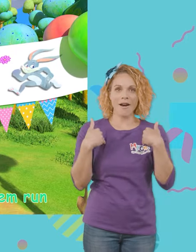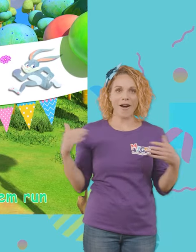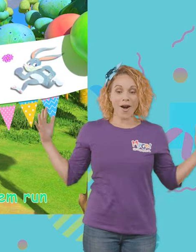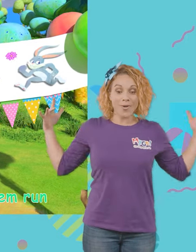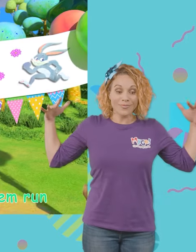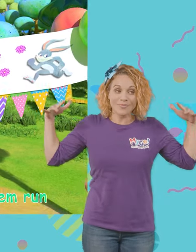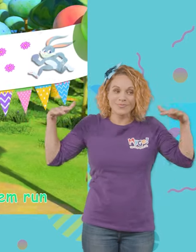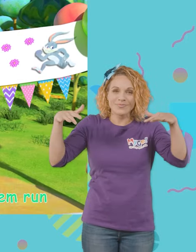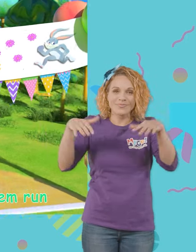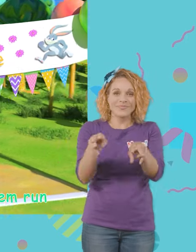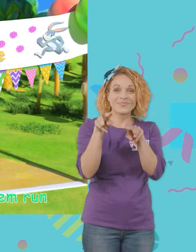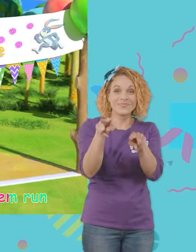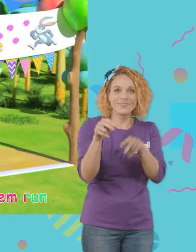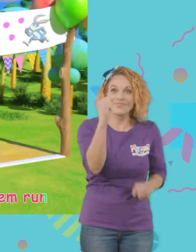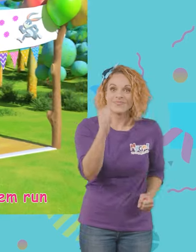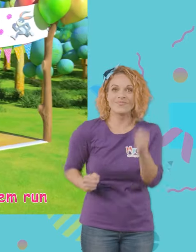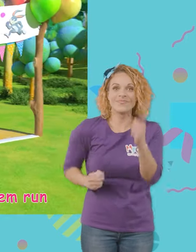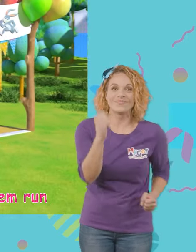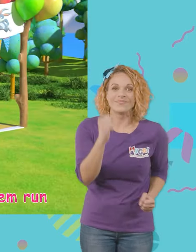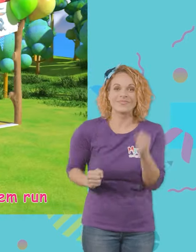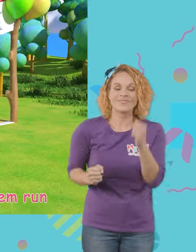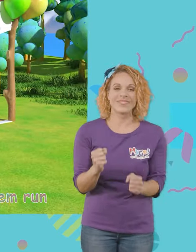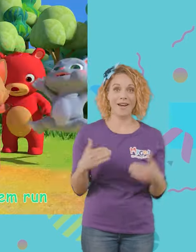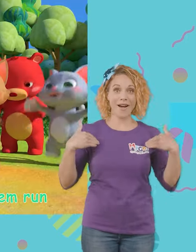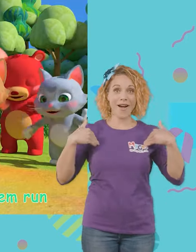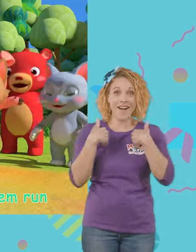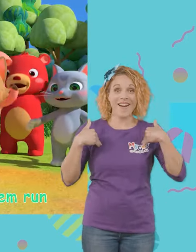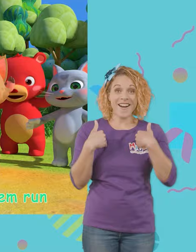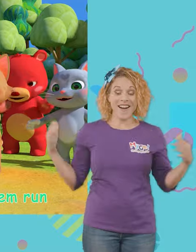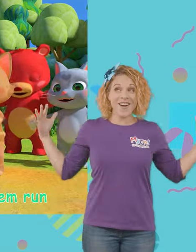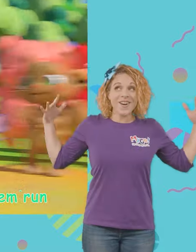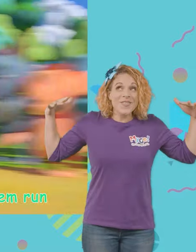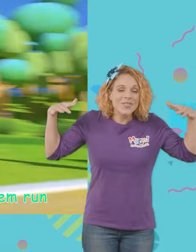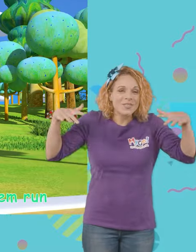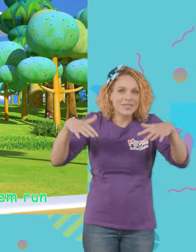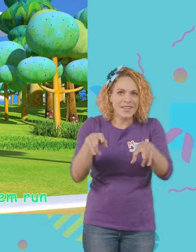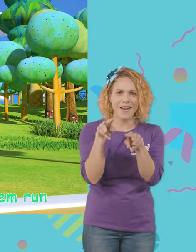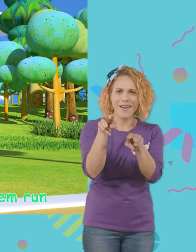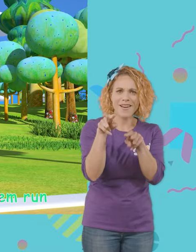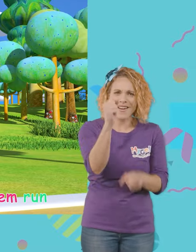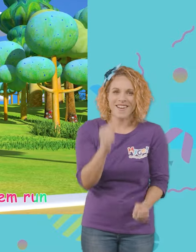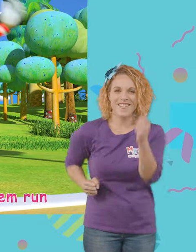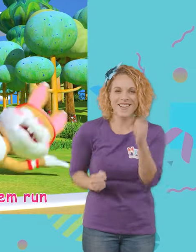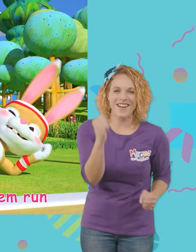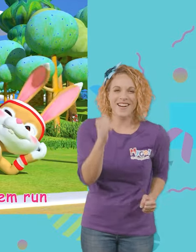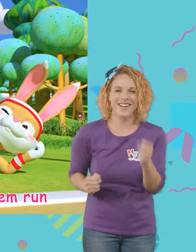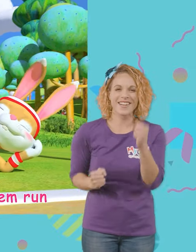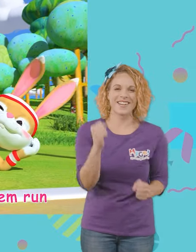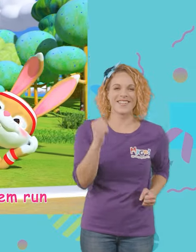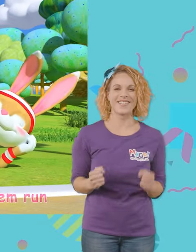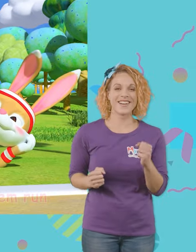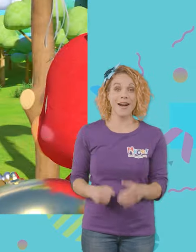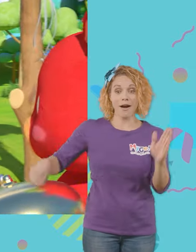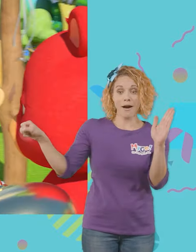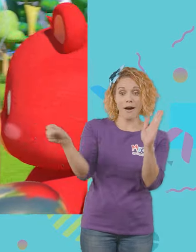the animals came down to see them run See them run! All the animals came down to see them run See